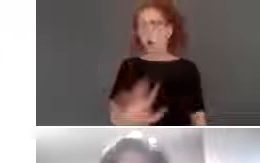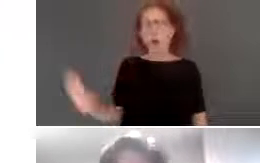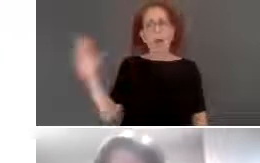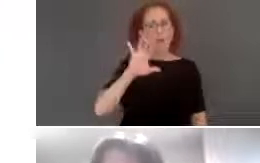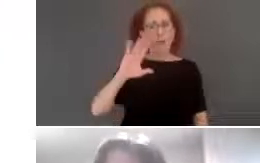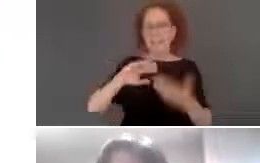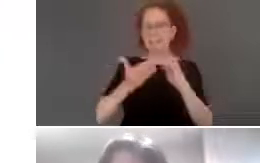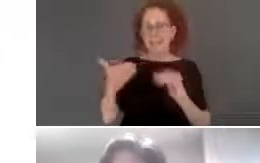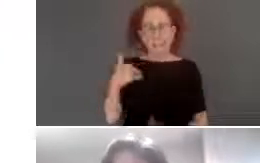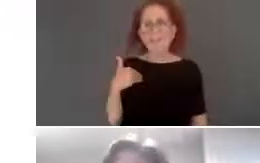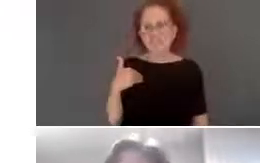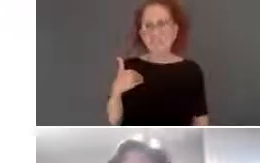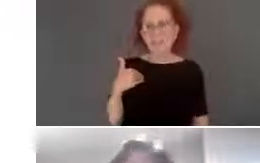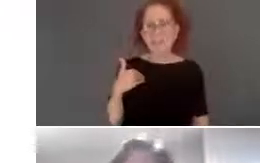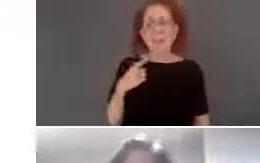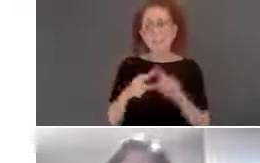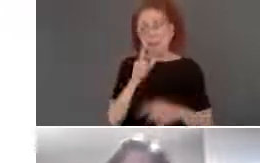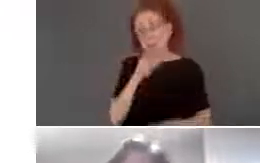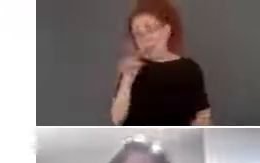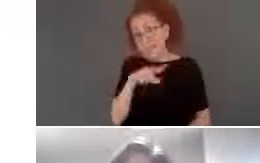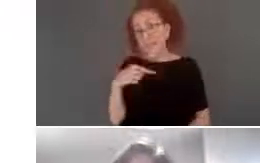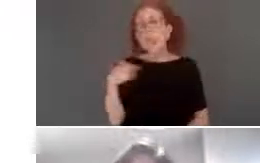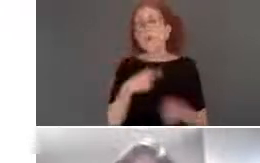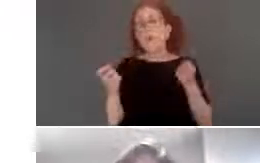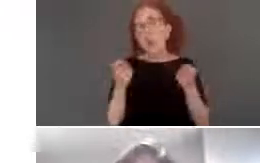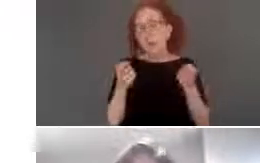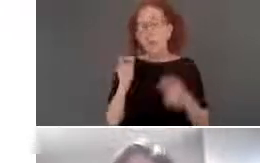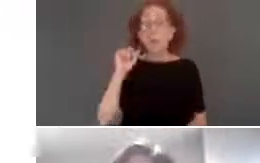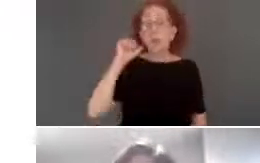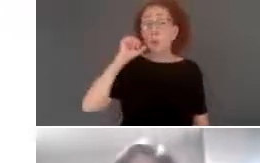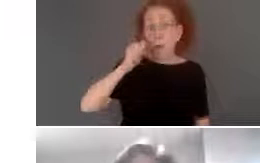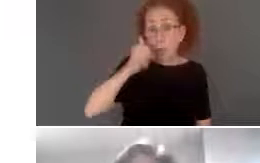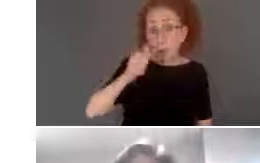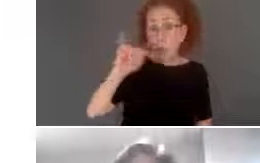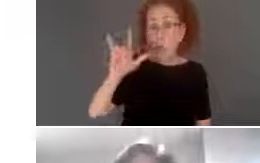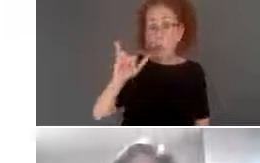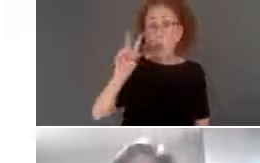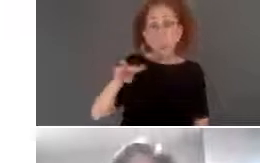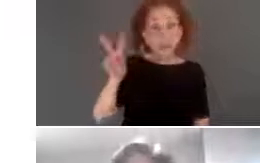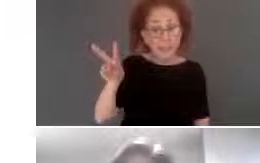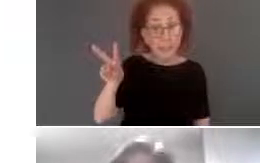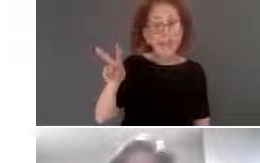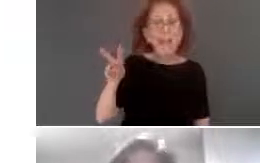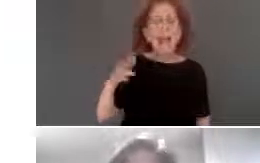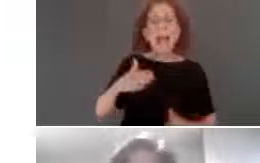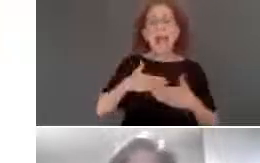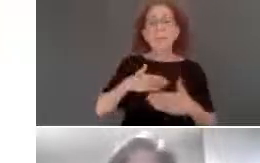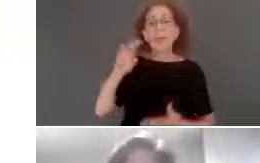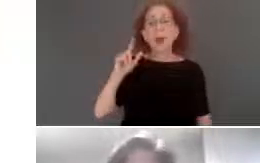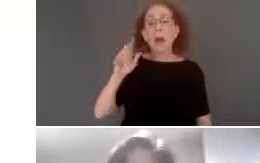right now, but these are the ones that we're running. So tomorrow on July 22nd, there's one at Happy Hollow Rec